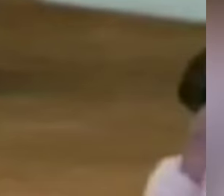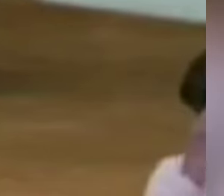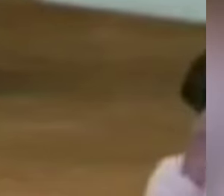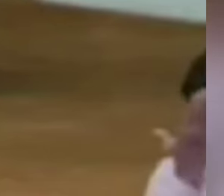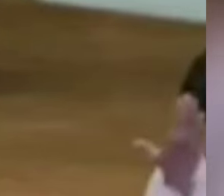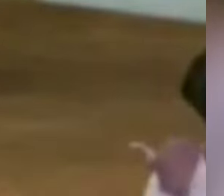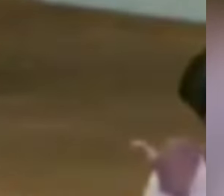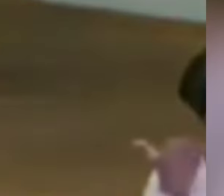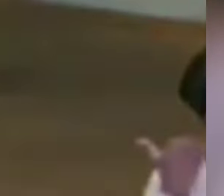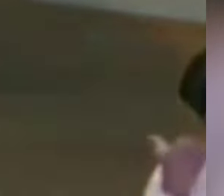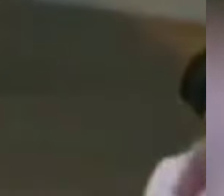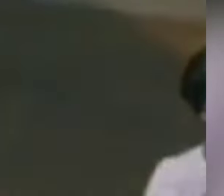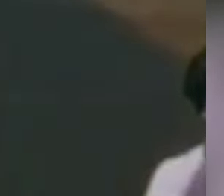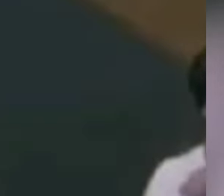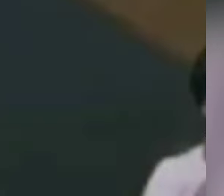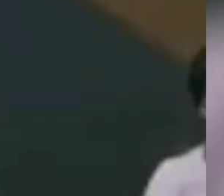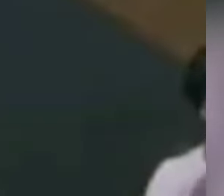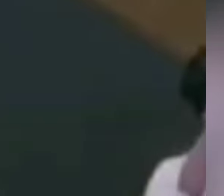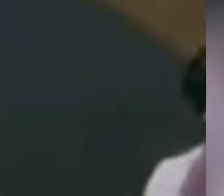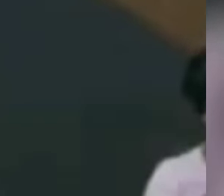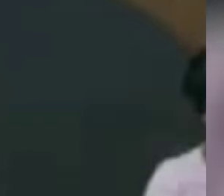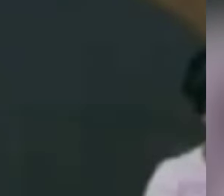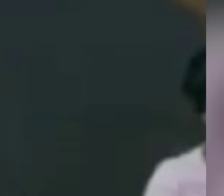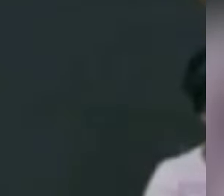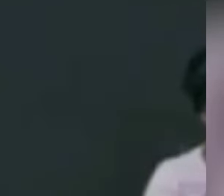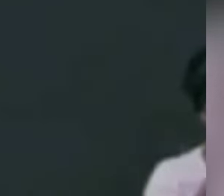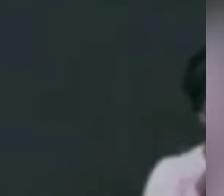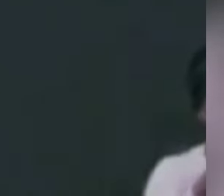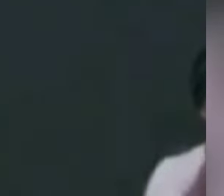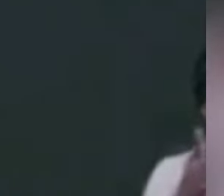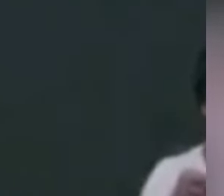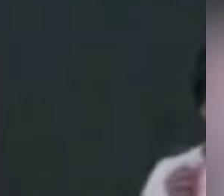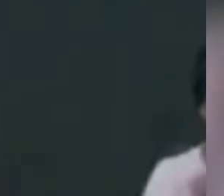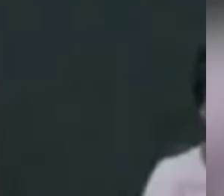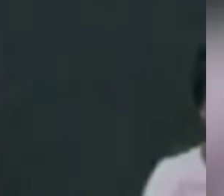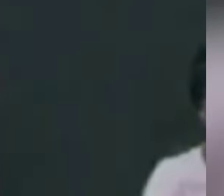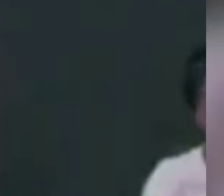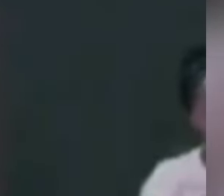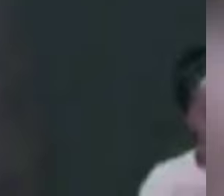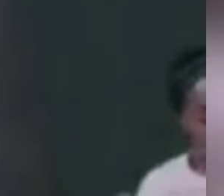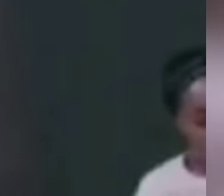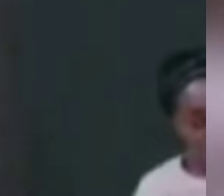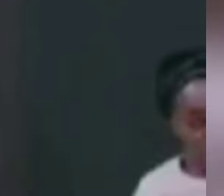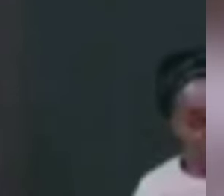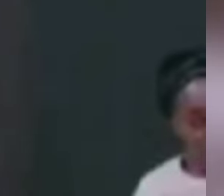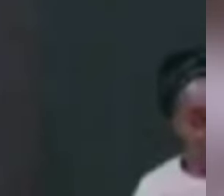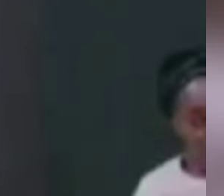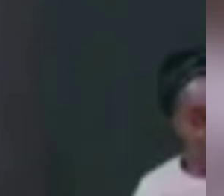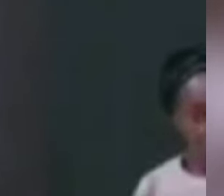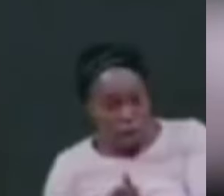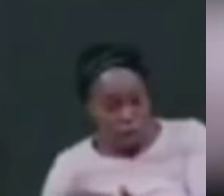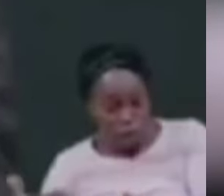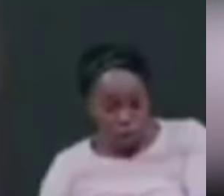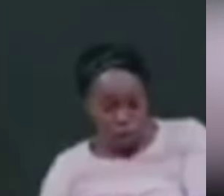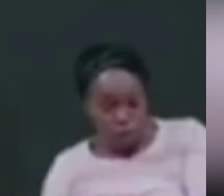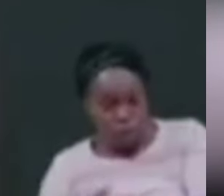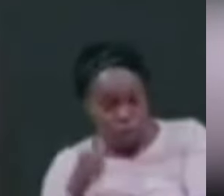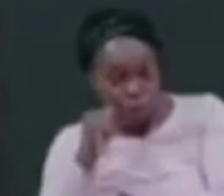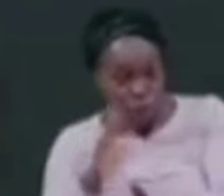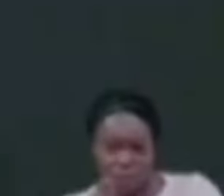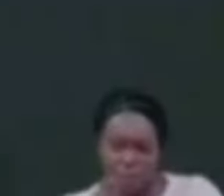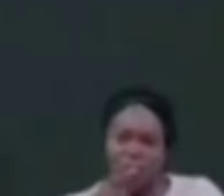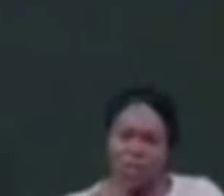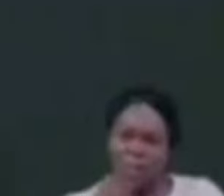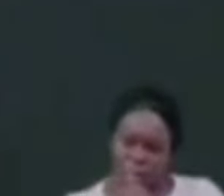we heard, we have seen. You came with a new wife. Said